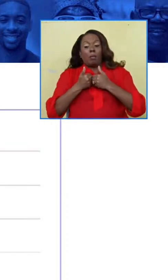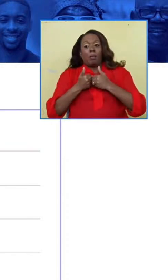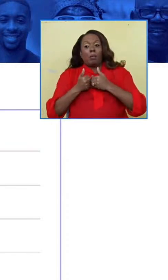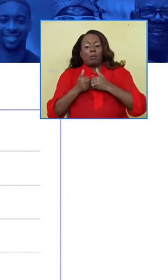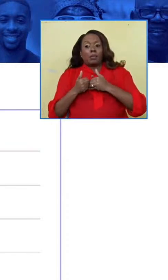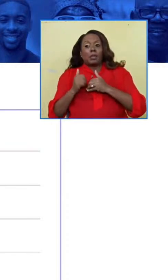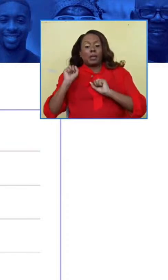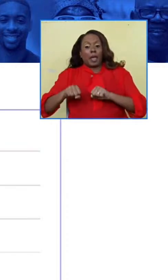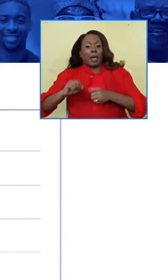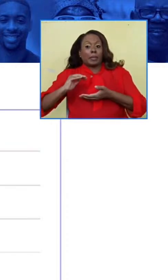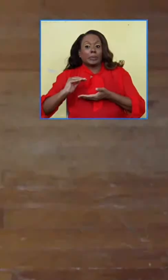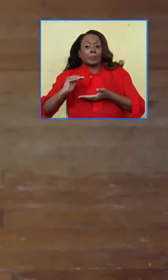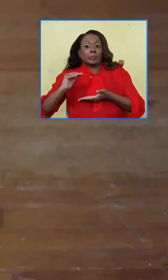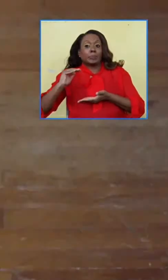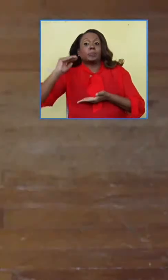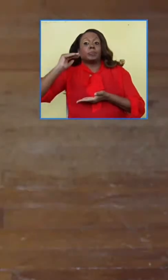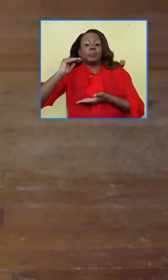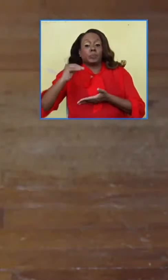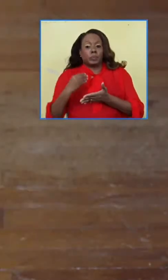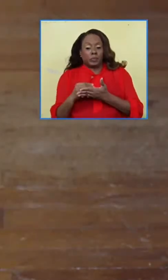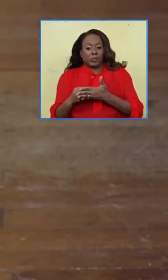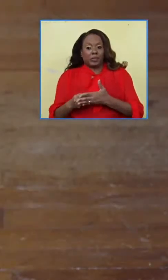unchanged.